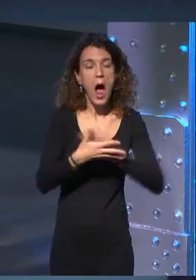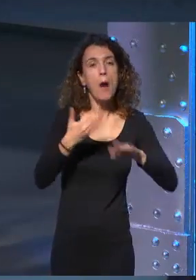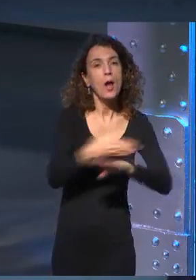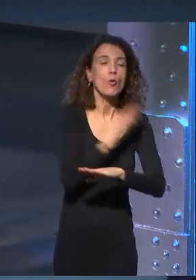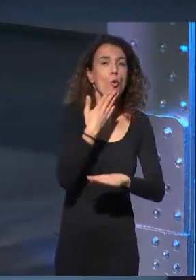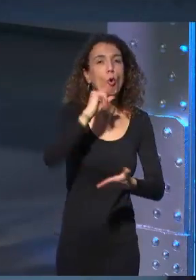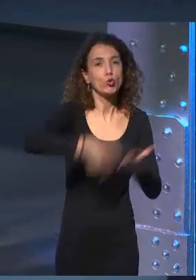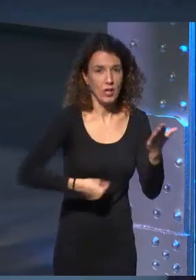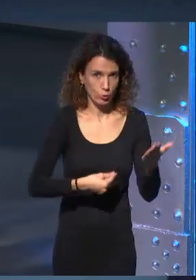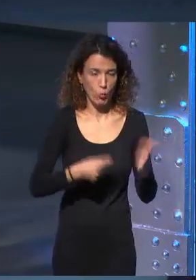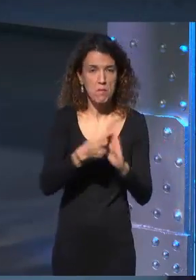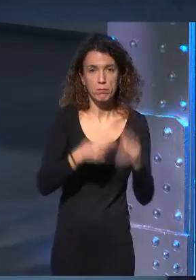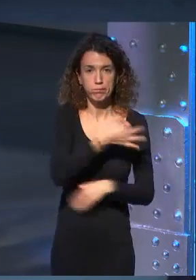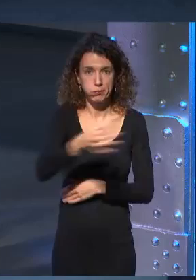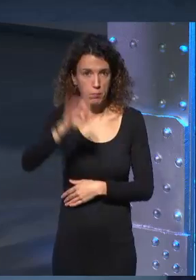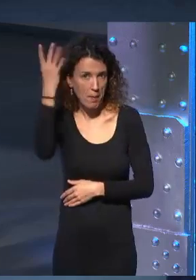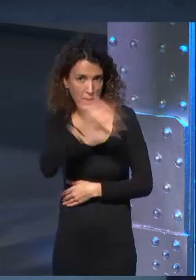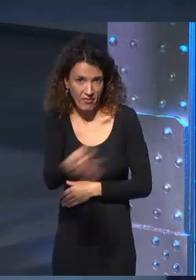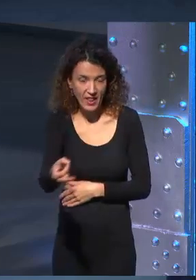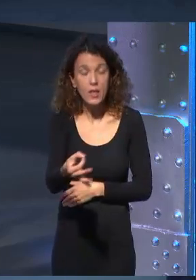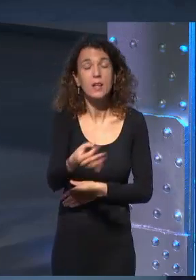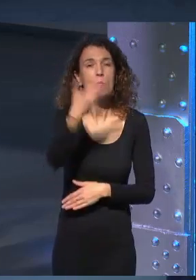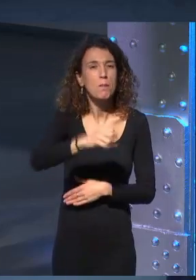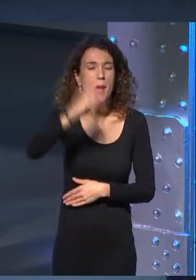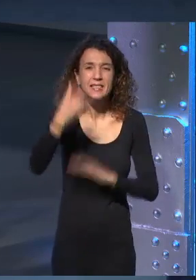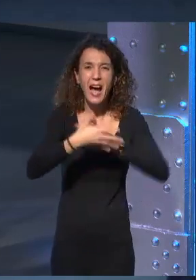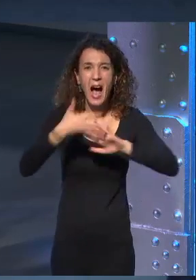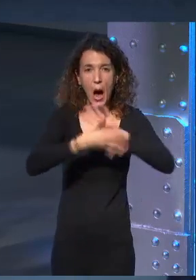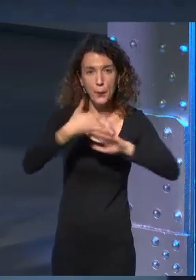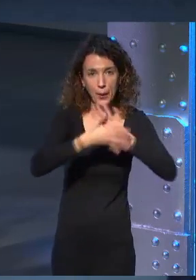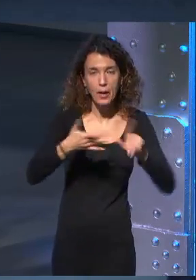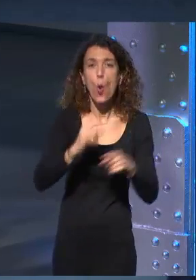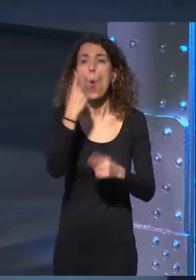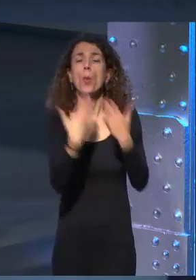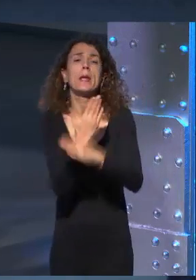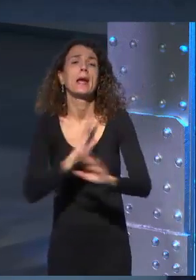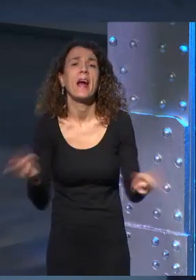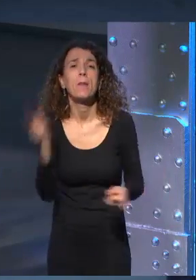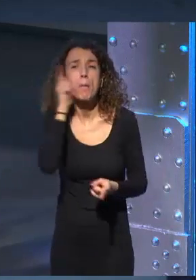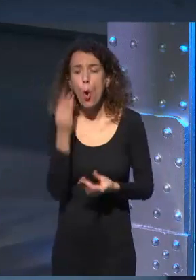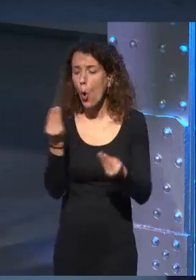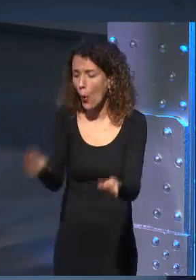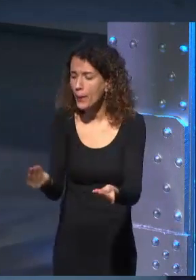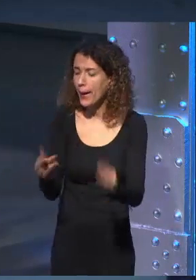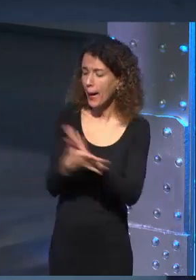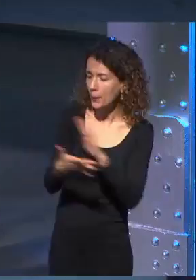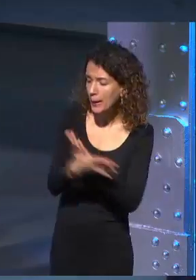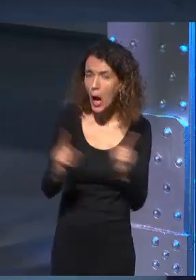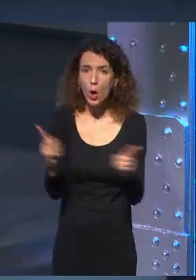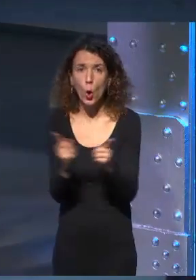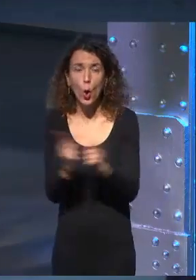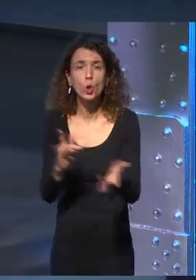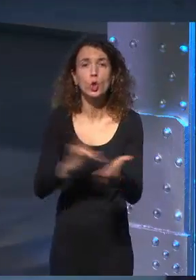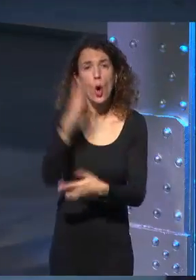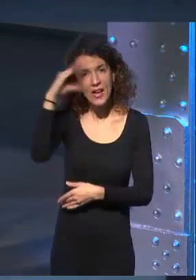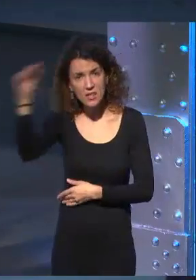well, during today and during the previous days, you have talked about a contract. I think that is a very creative way. But the important thing is to talk. And to talk, no,